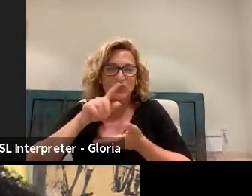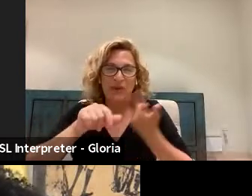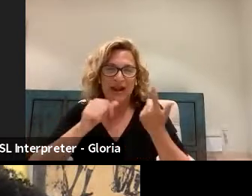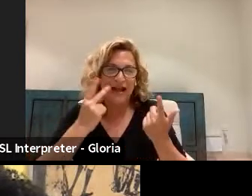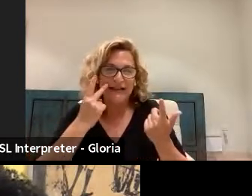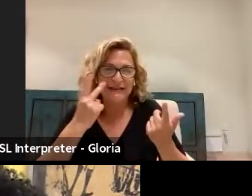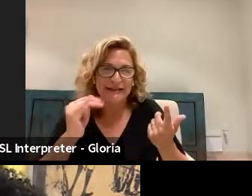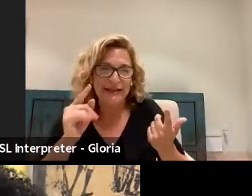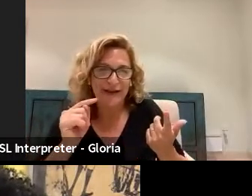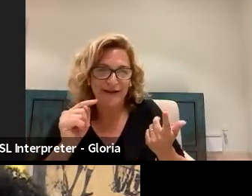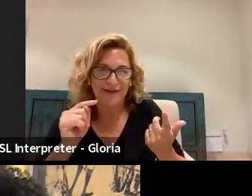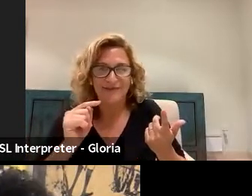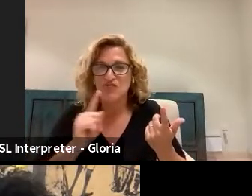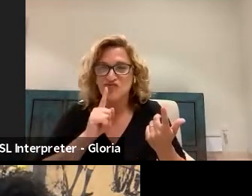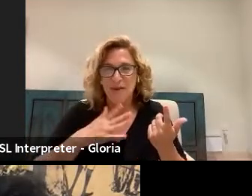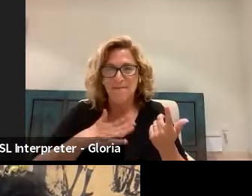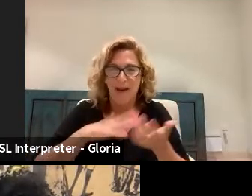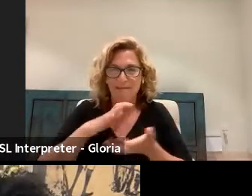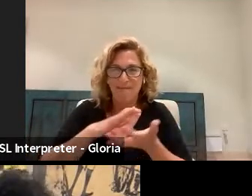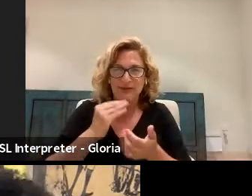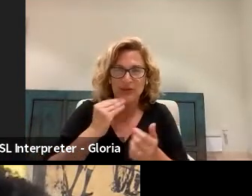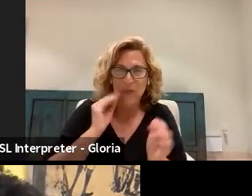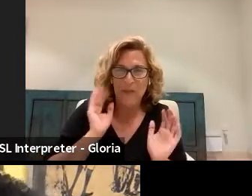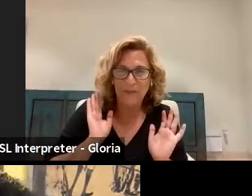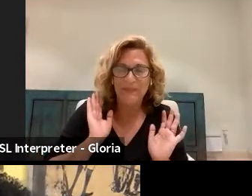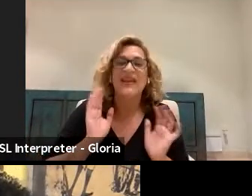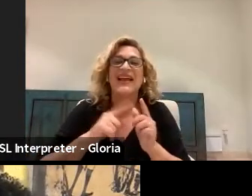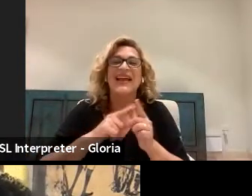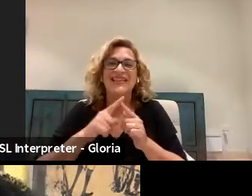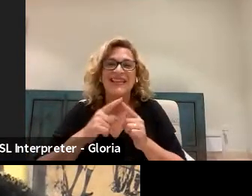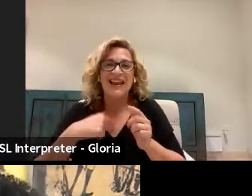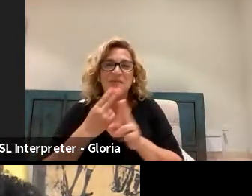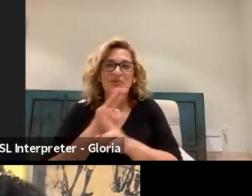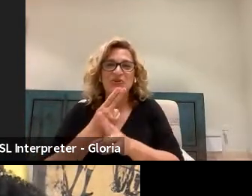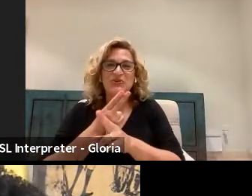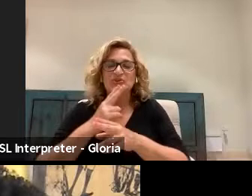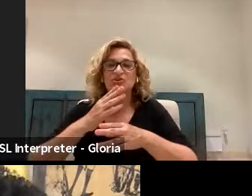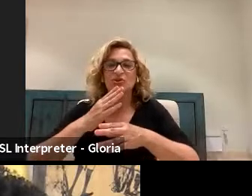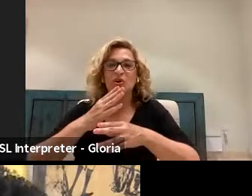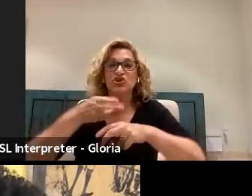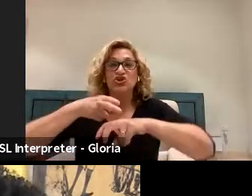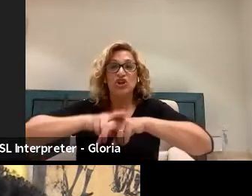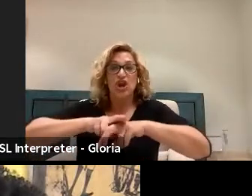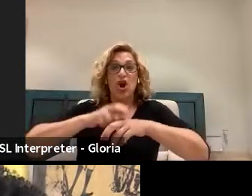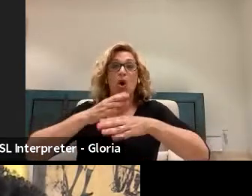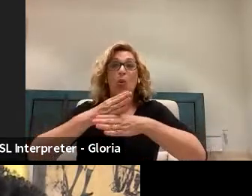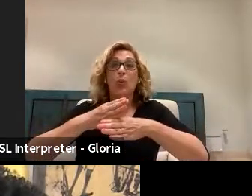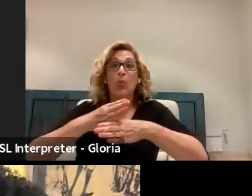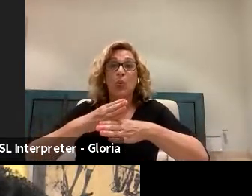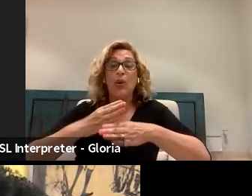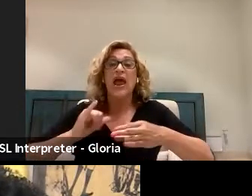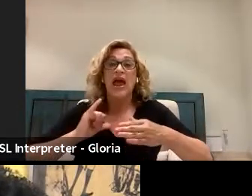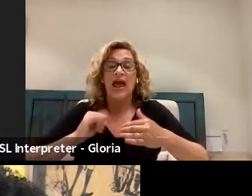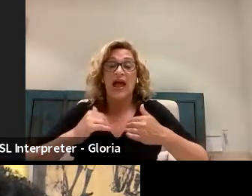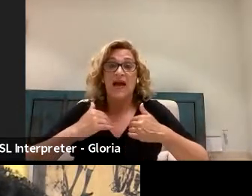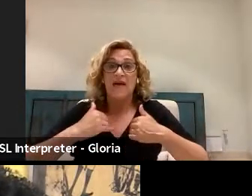mess as it is. I'm sitting on a wooden chair that has a little bit of a